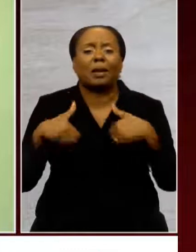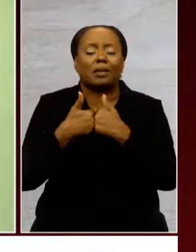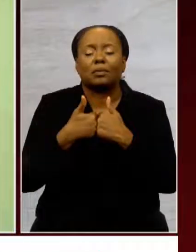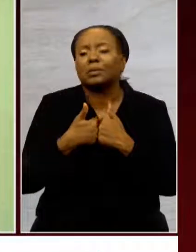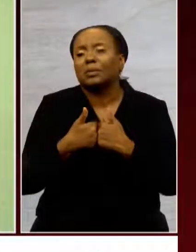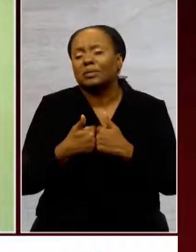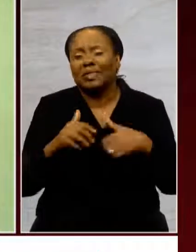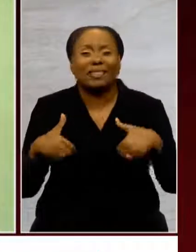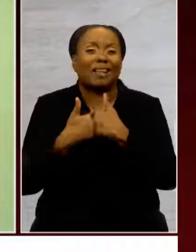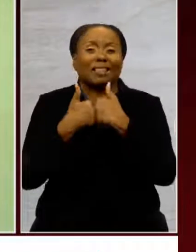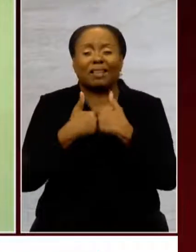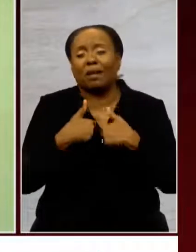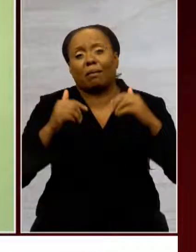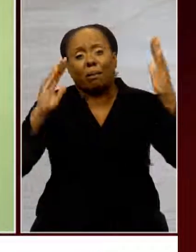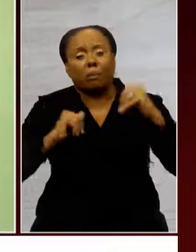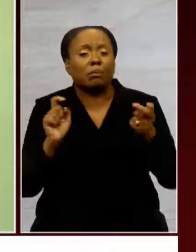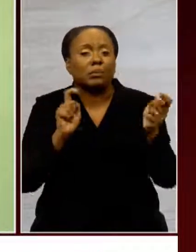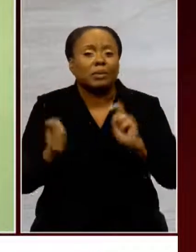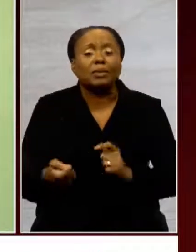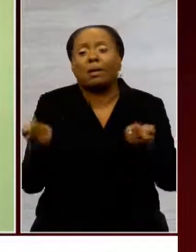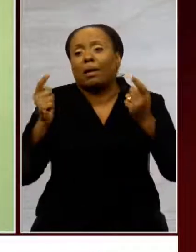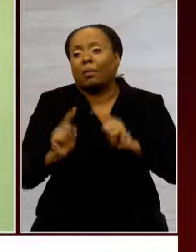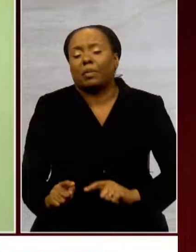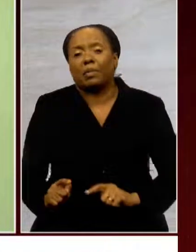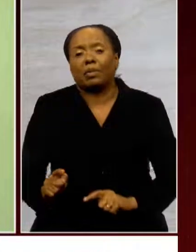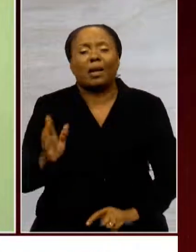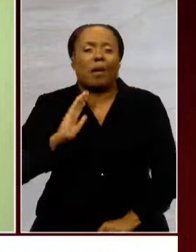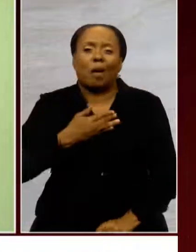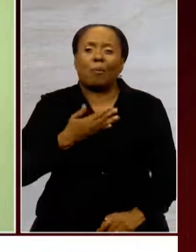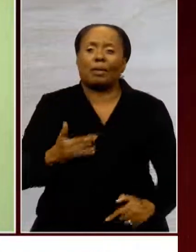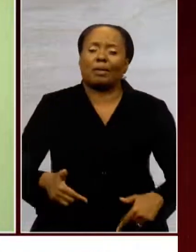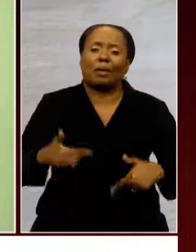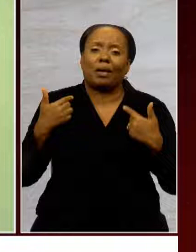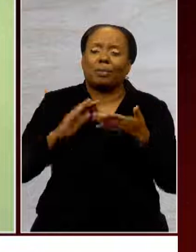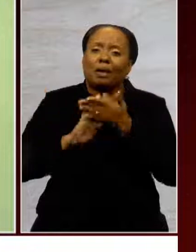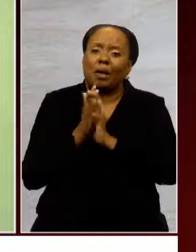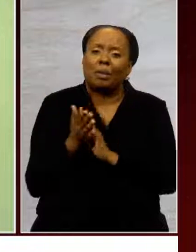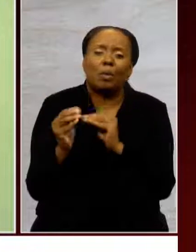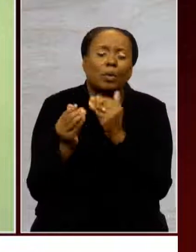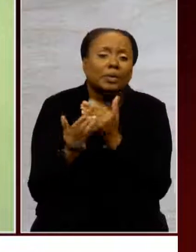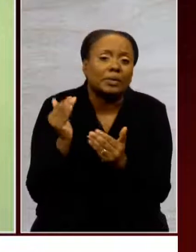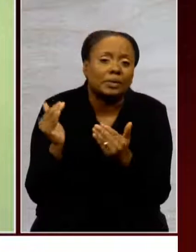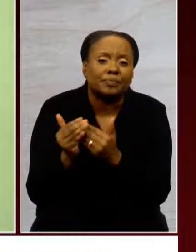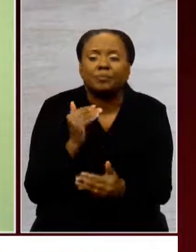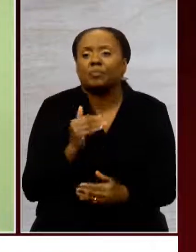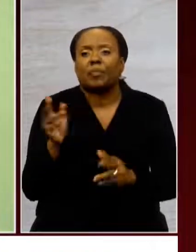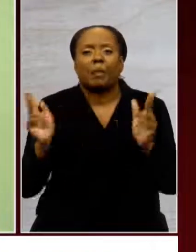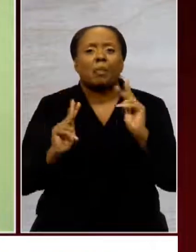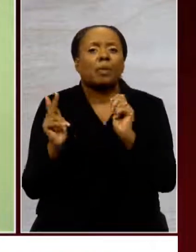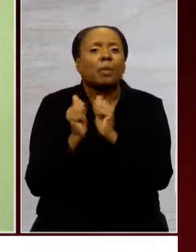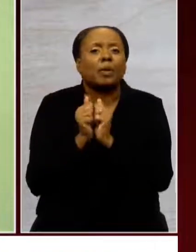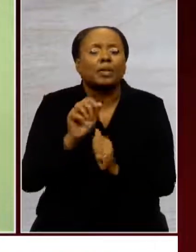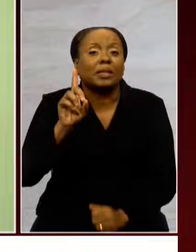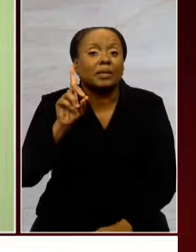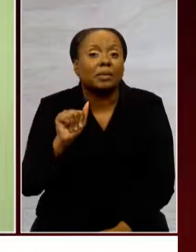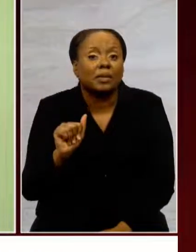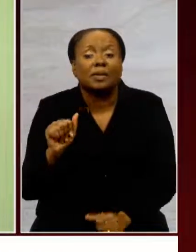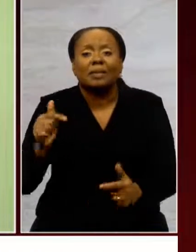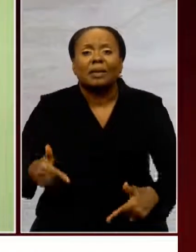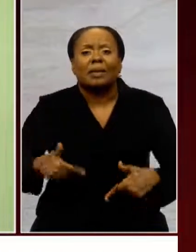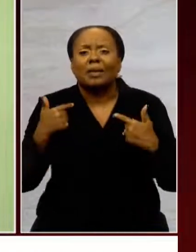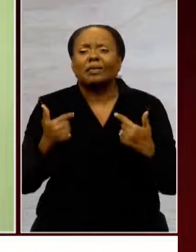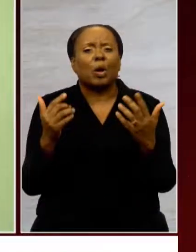that changes would happen to make our lives a lot easier, to make the lives of these individuals who have challenges a lot easier as well. They've